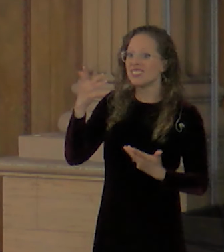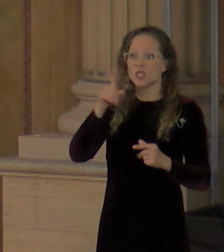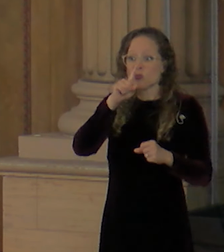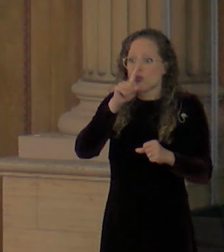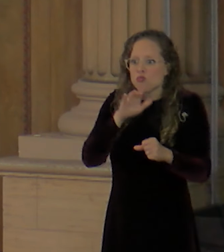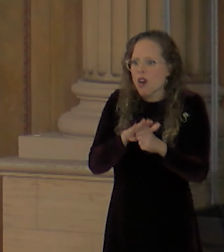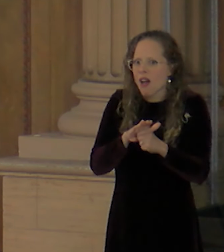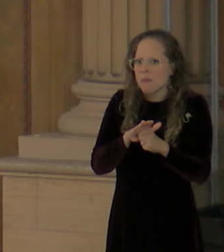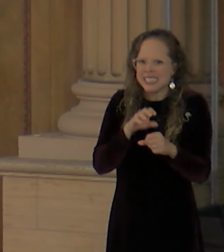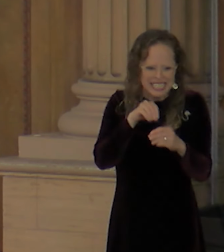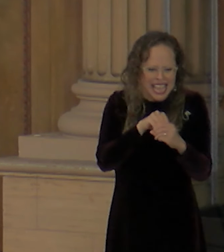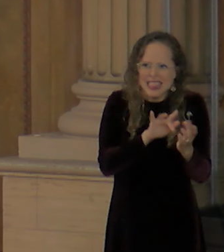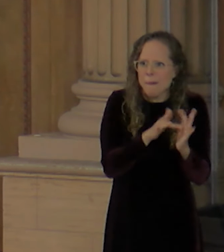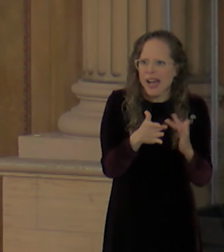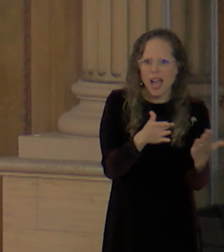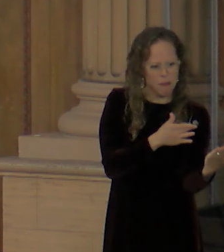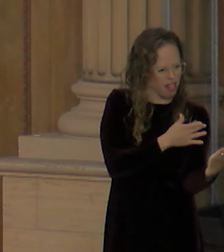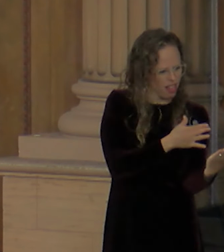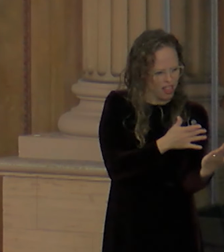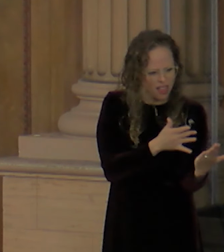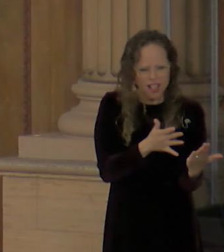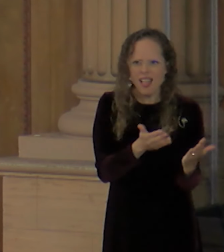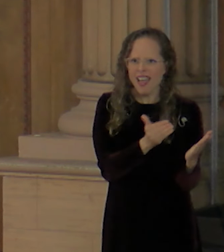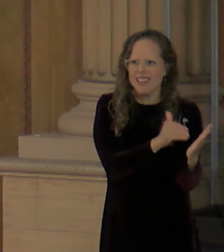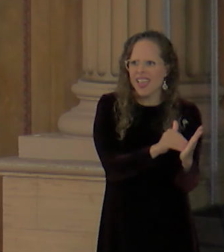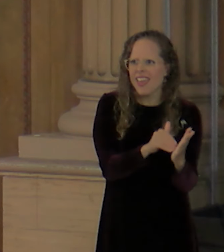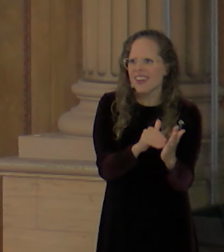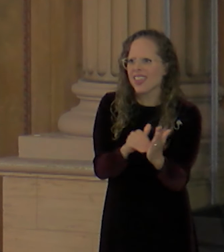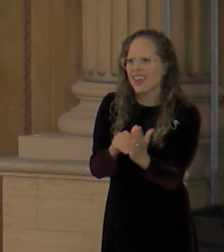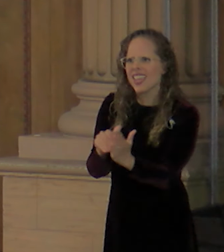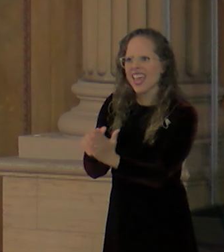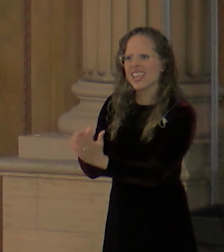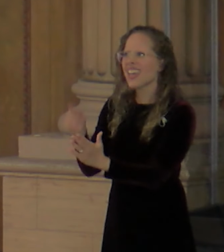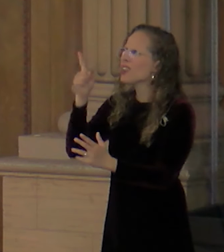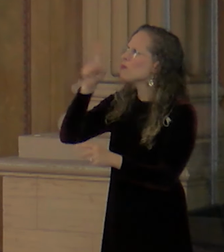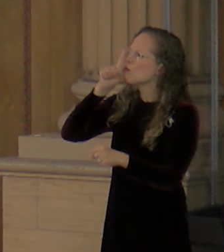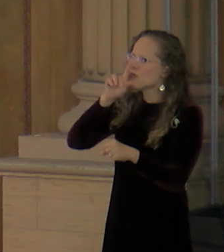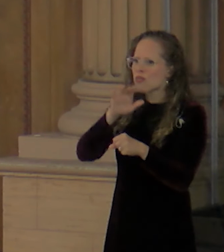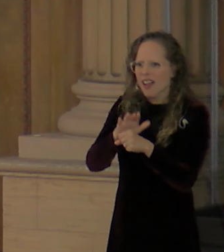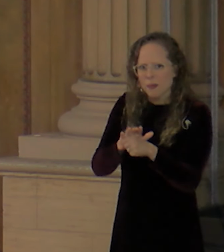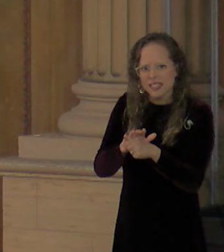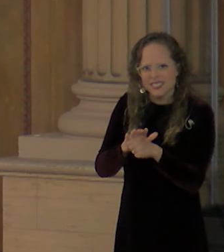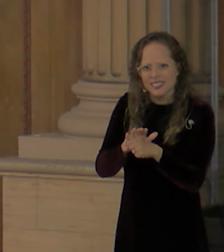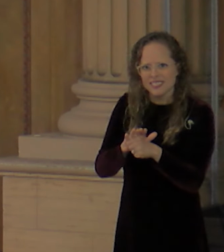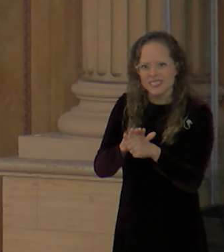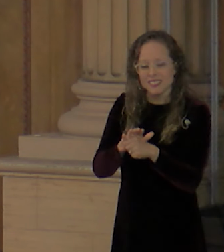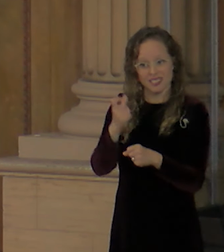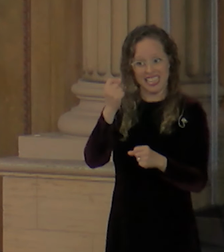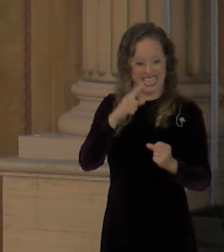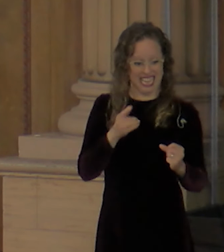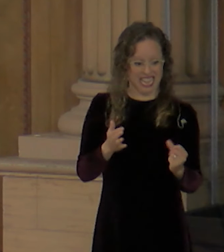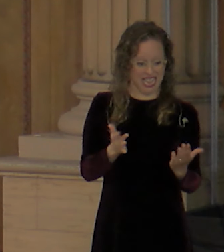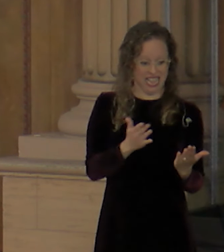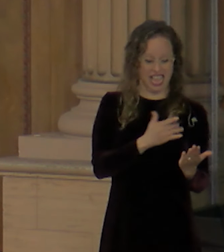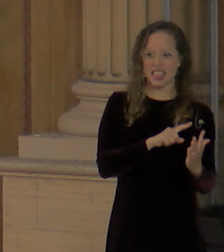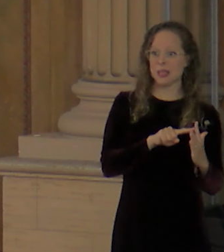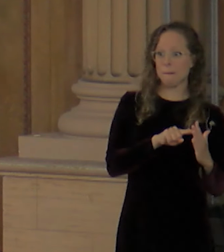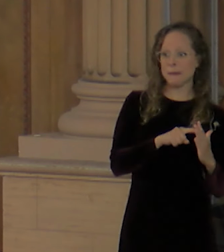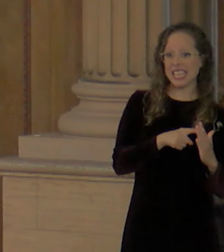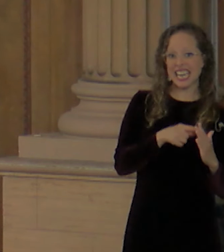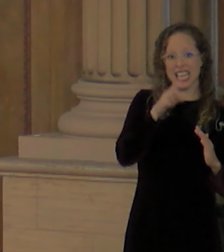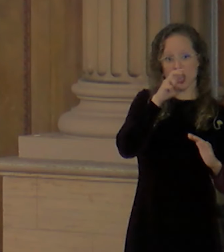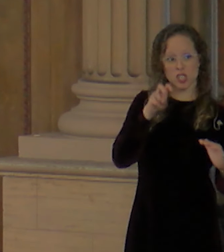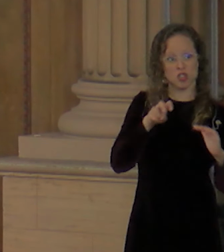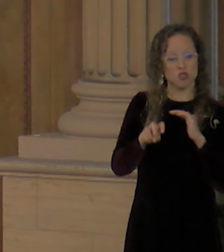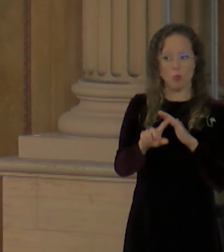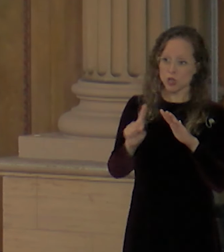Bible. Remember, that serpent came into the garden at the beginning and deceived Adam and Eve. And they ate from that fruit. Evil was brought